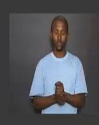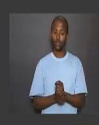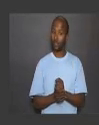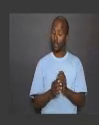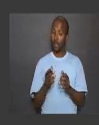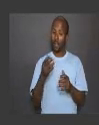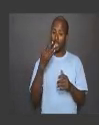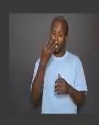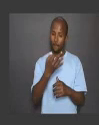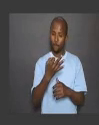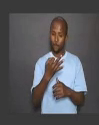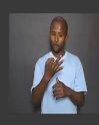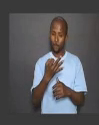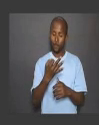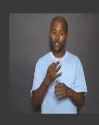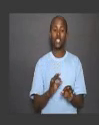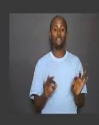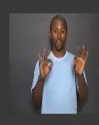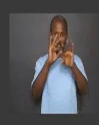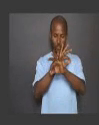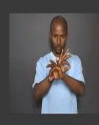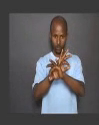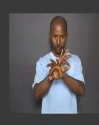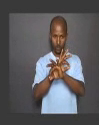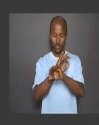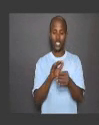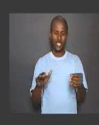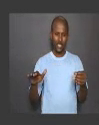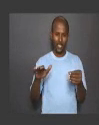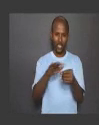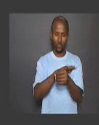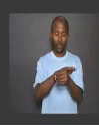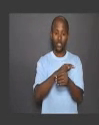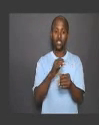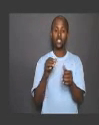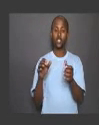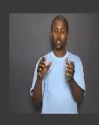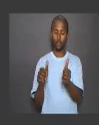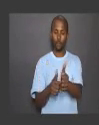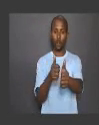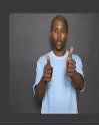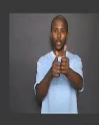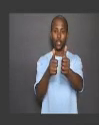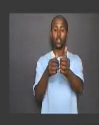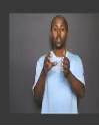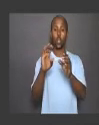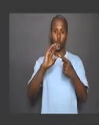Let f be a function that satisfies the following conditions.